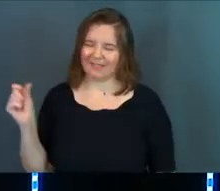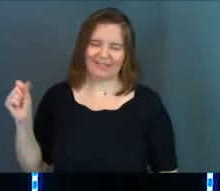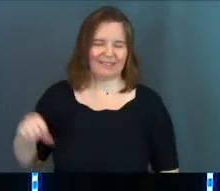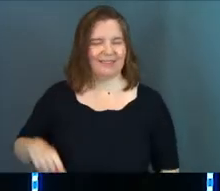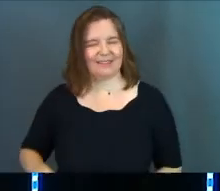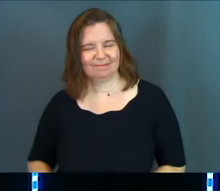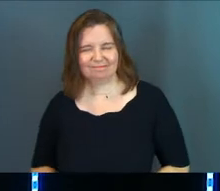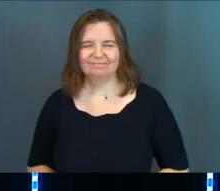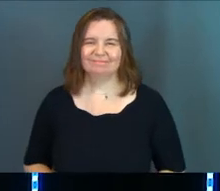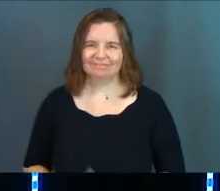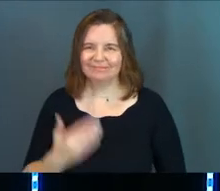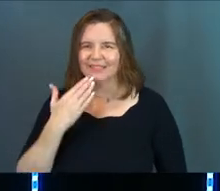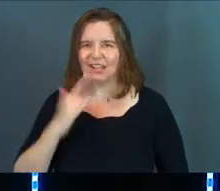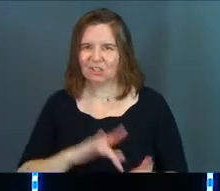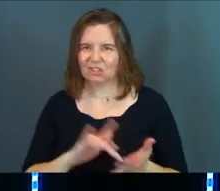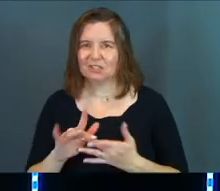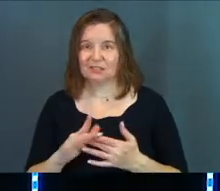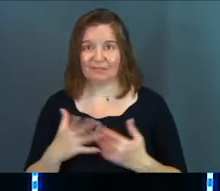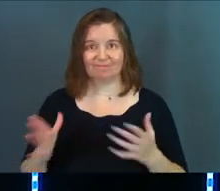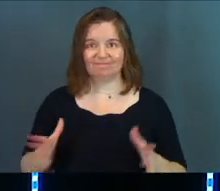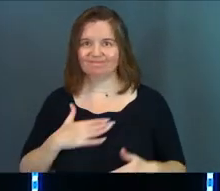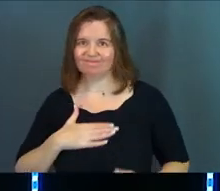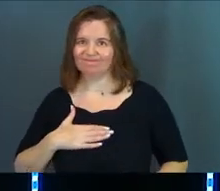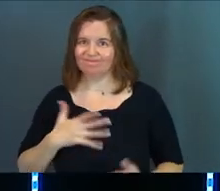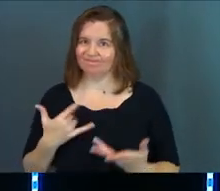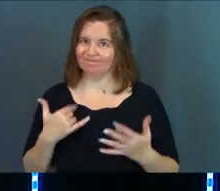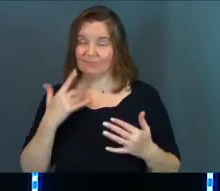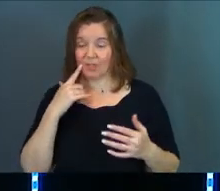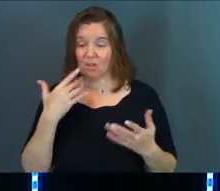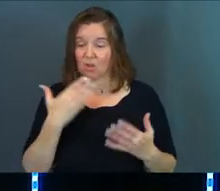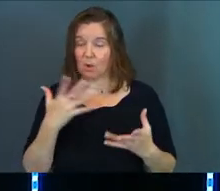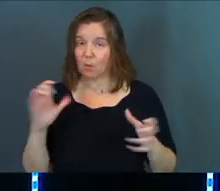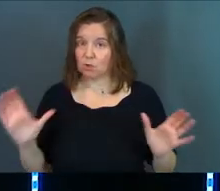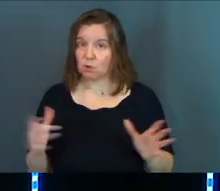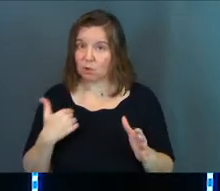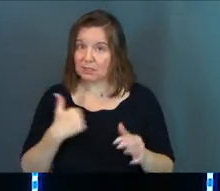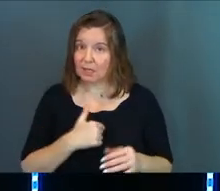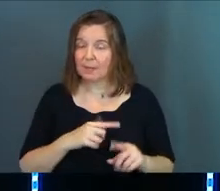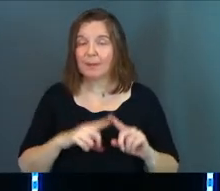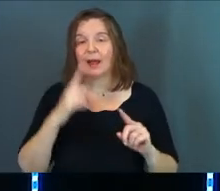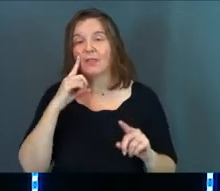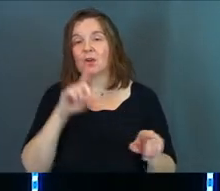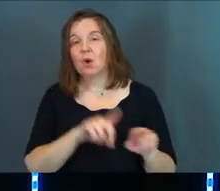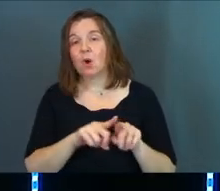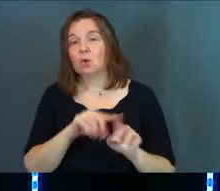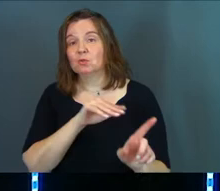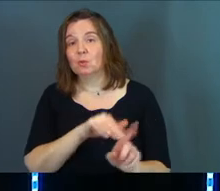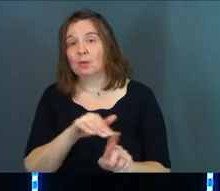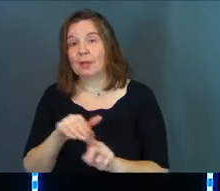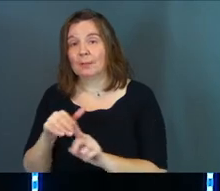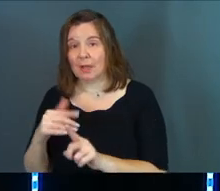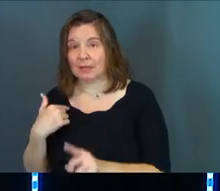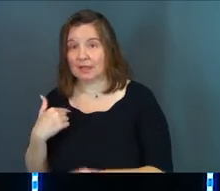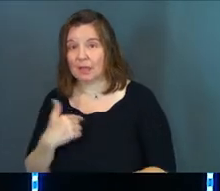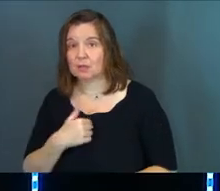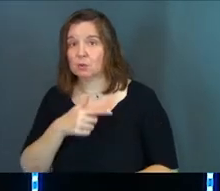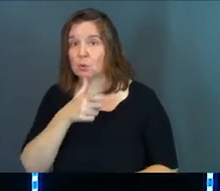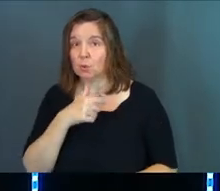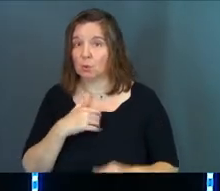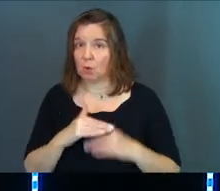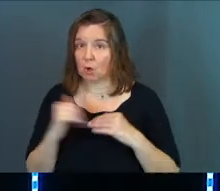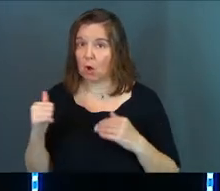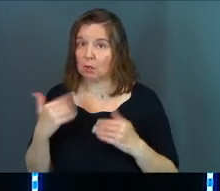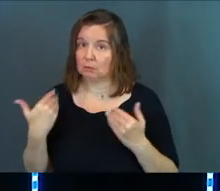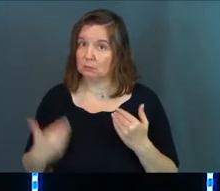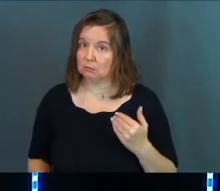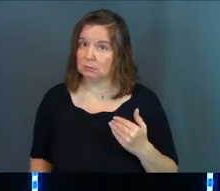yeah, thanks, Jesus. Like, all encouraged. You know what I mean? I think that's good. I think he wants to encourage us, but I think he's also reminding us of who we're called